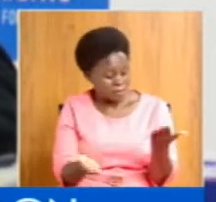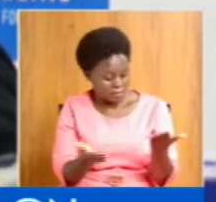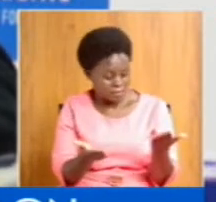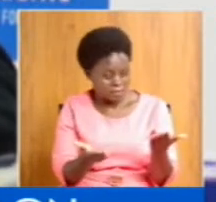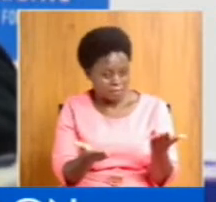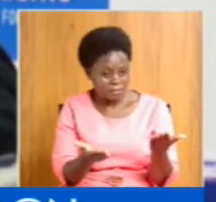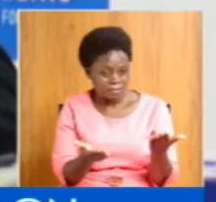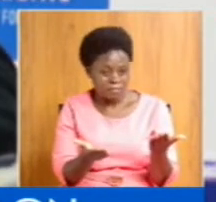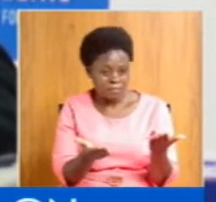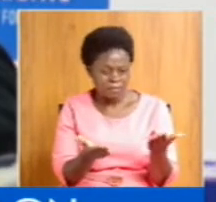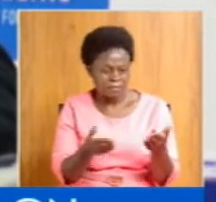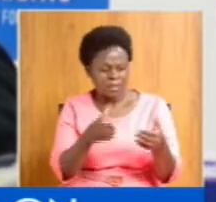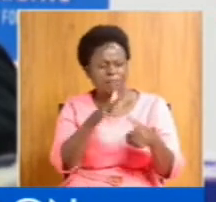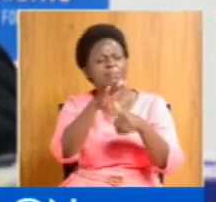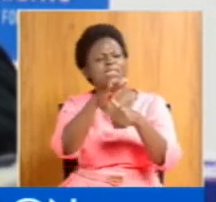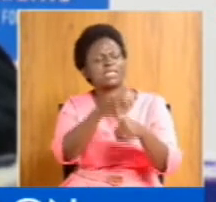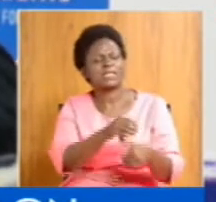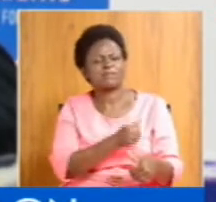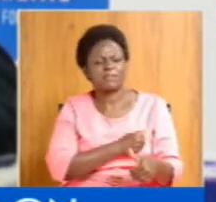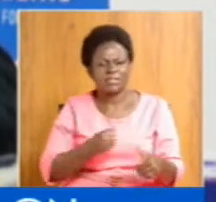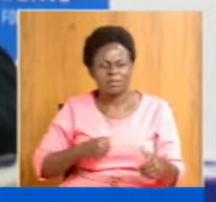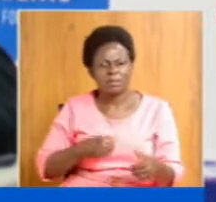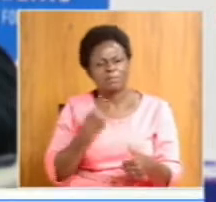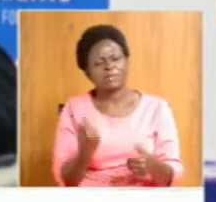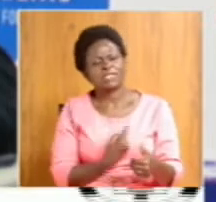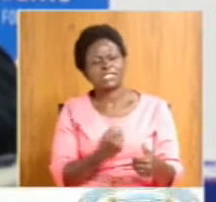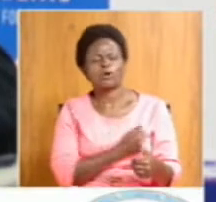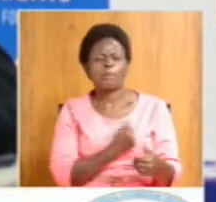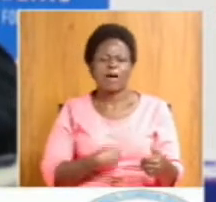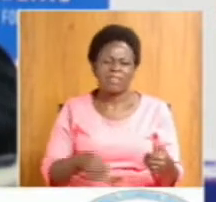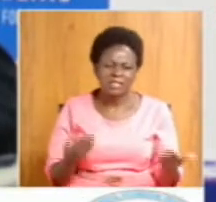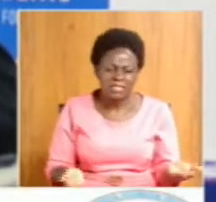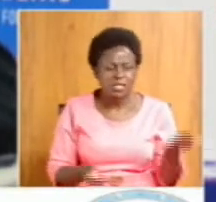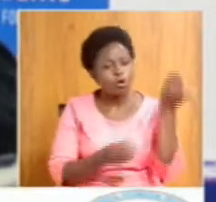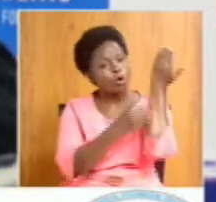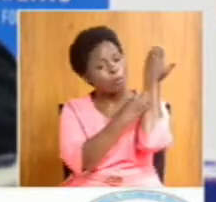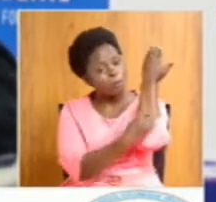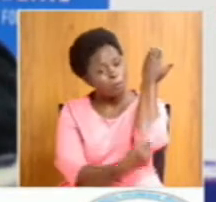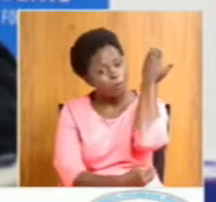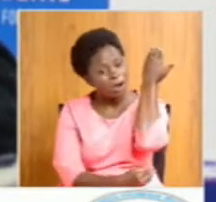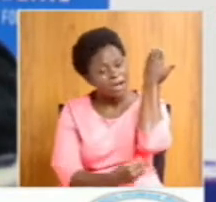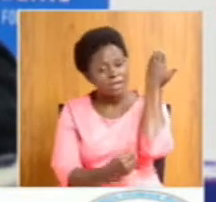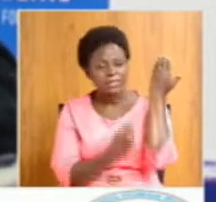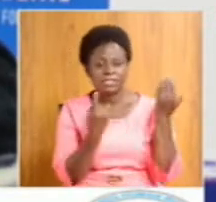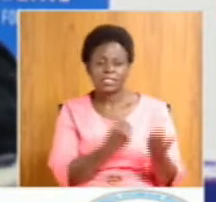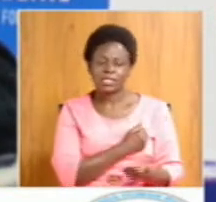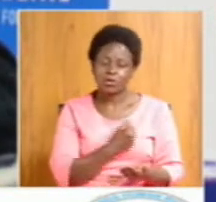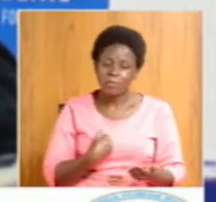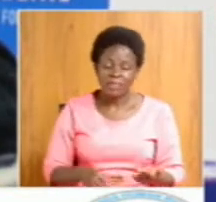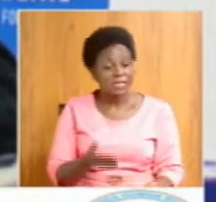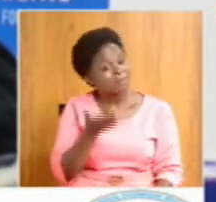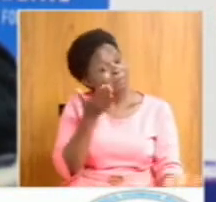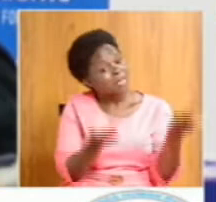Possibly disadvantaged women. They may be single mothers or poor single mothers. They